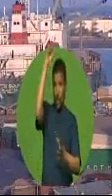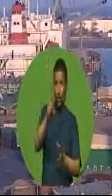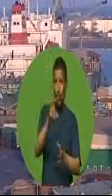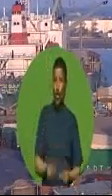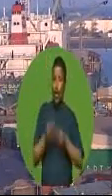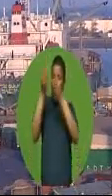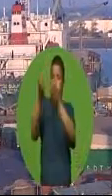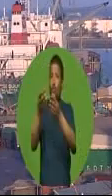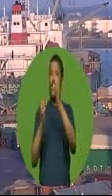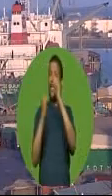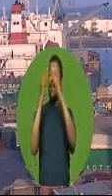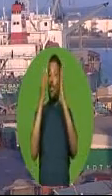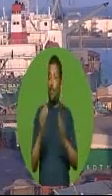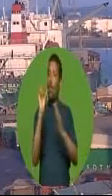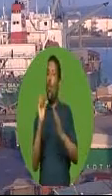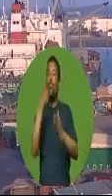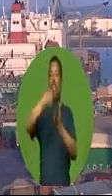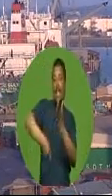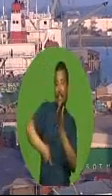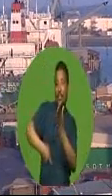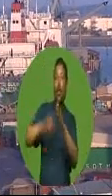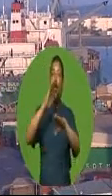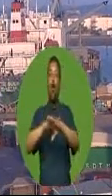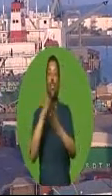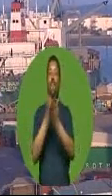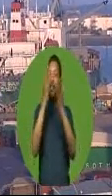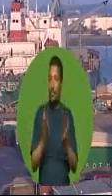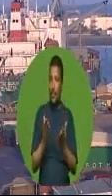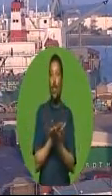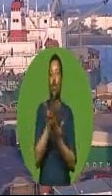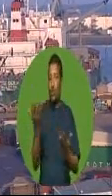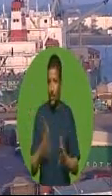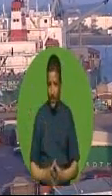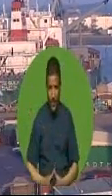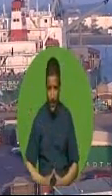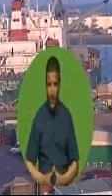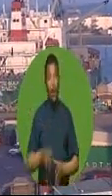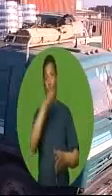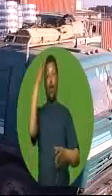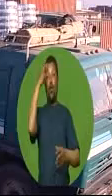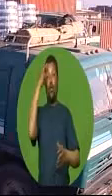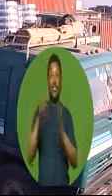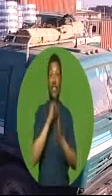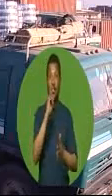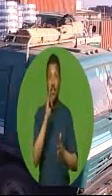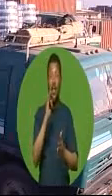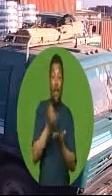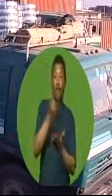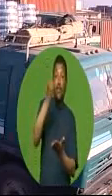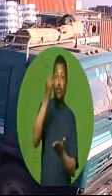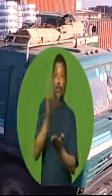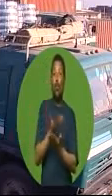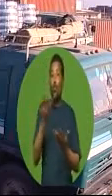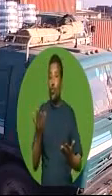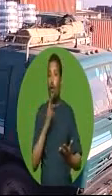impose relatively lower taxes on investment goods, because if investment goods